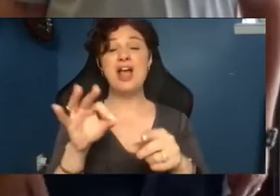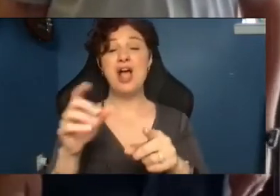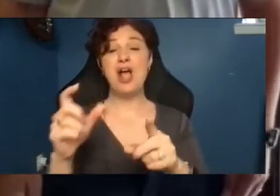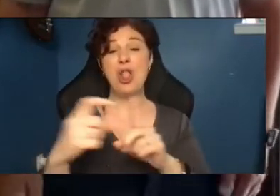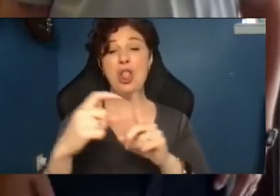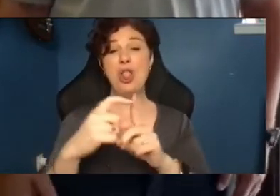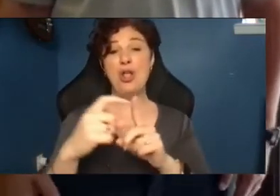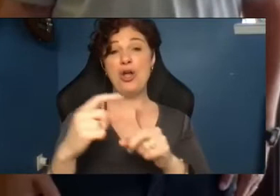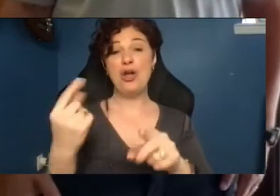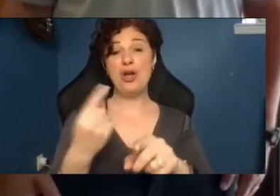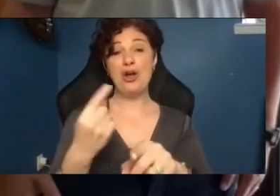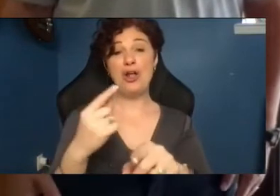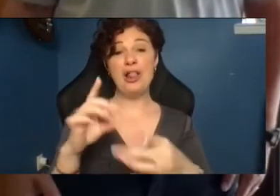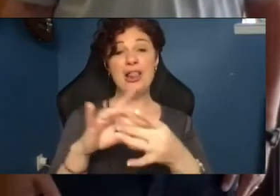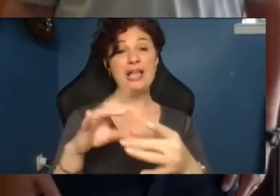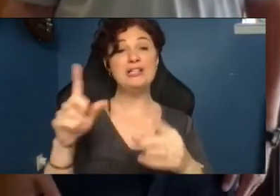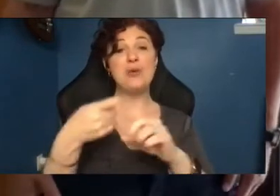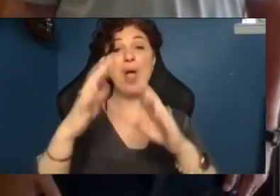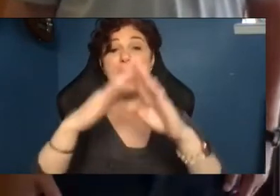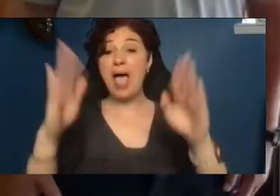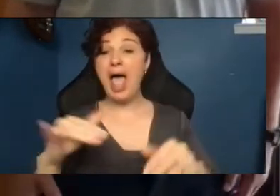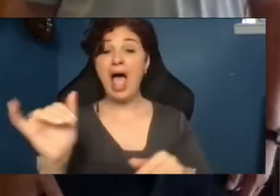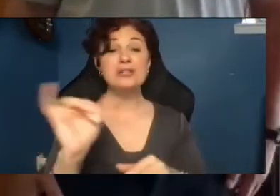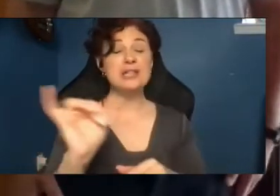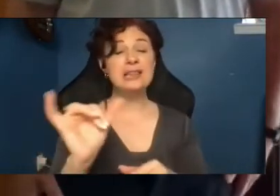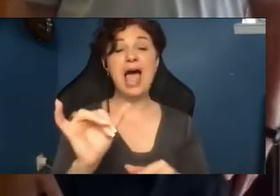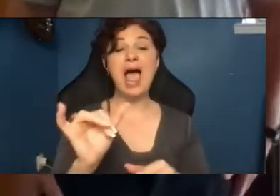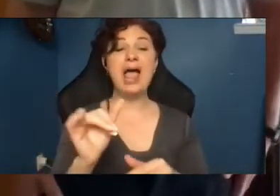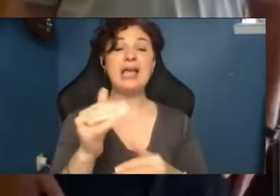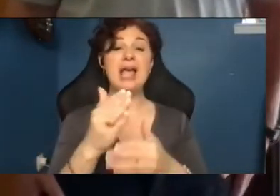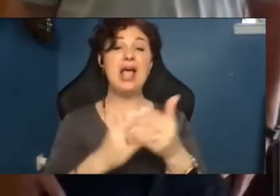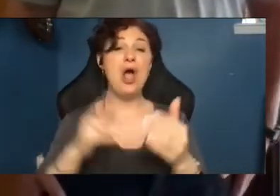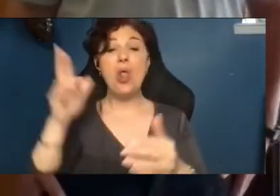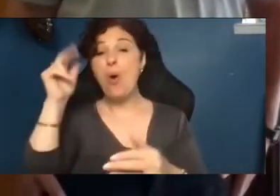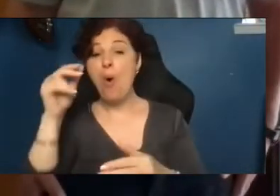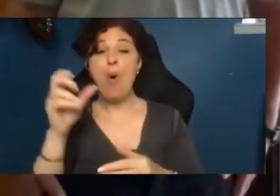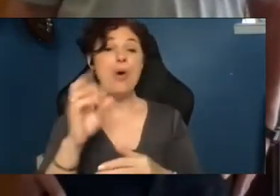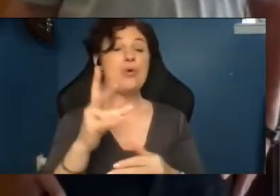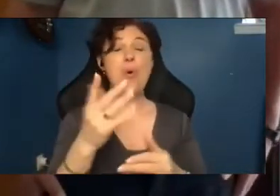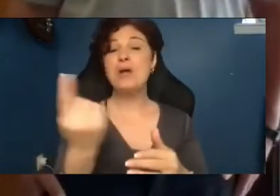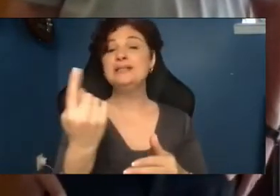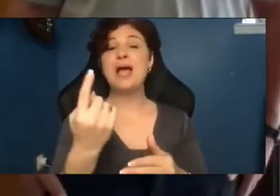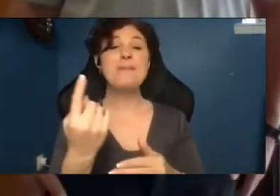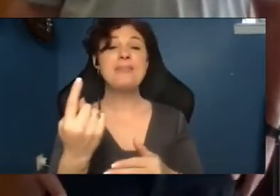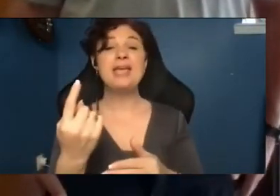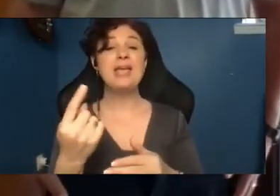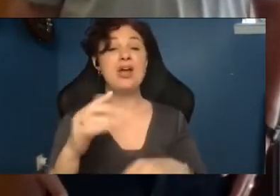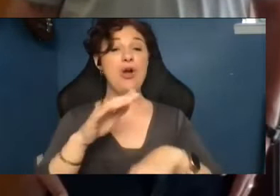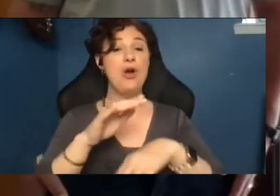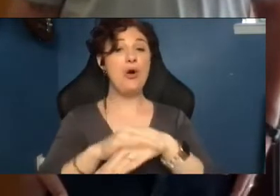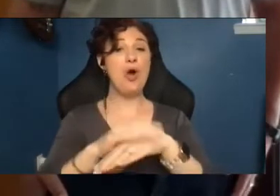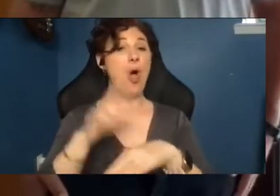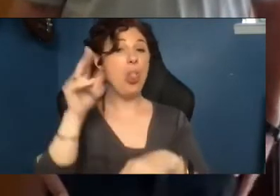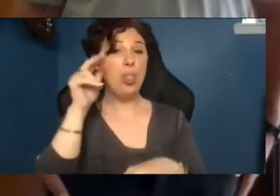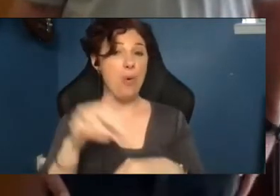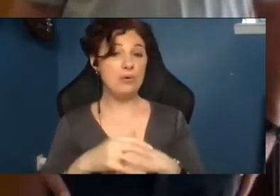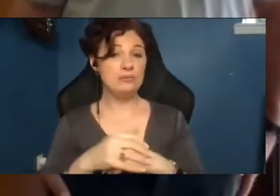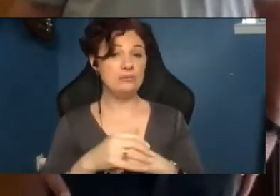were extra buildings around the house, like some for horse or something like that around the house.